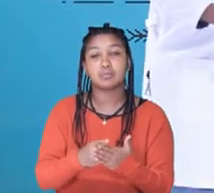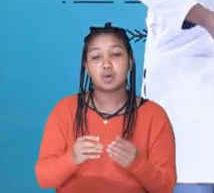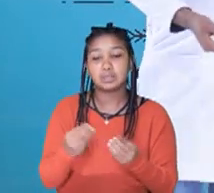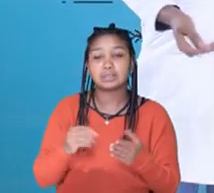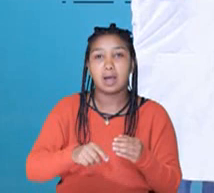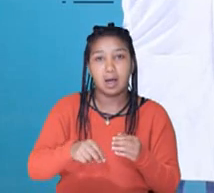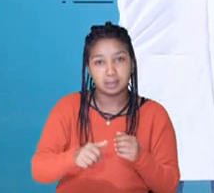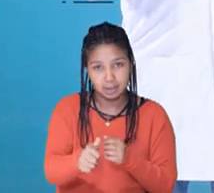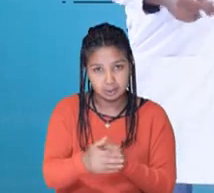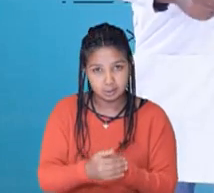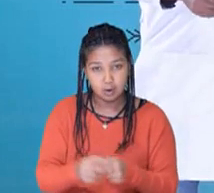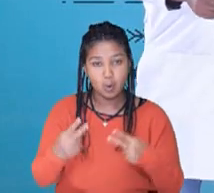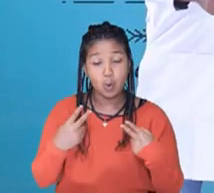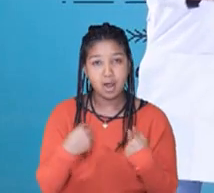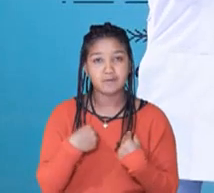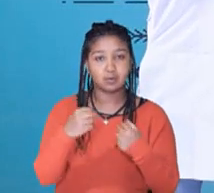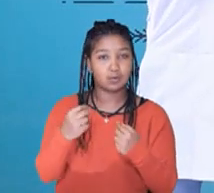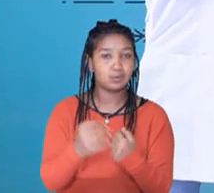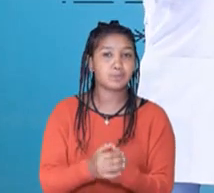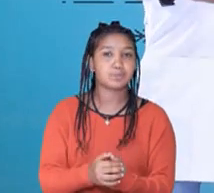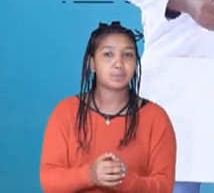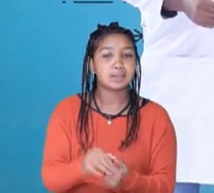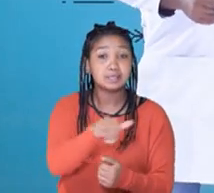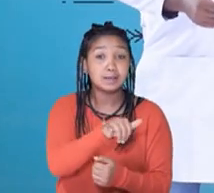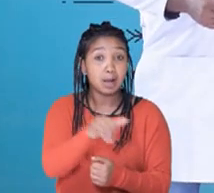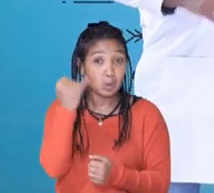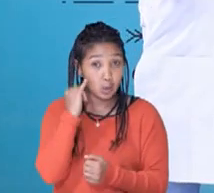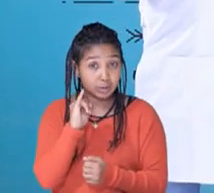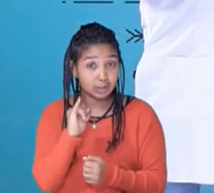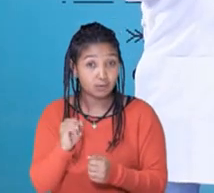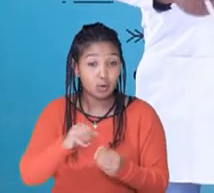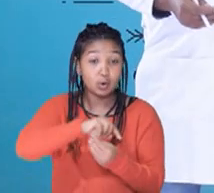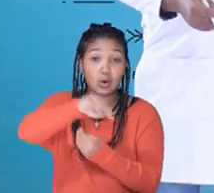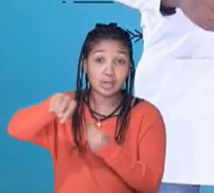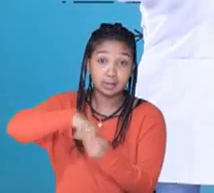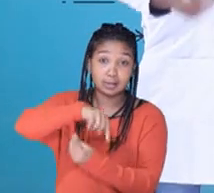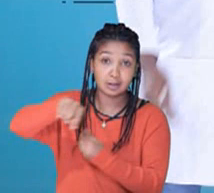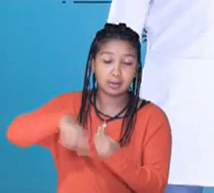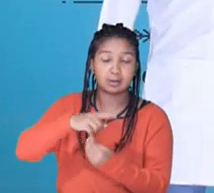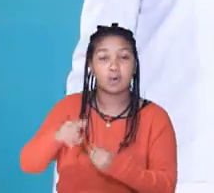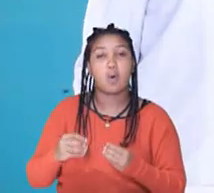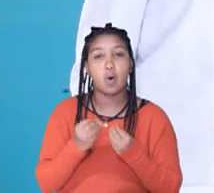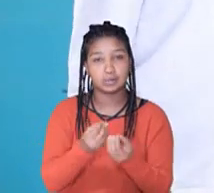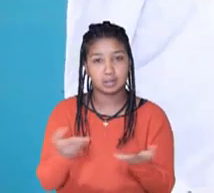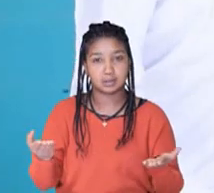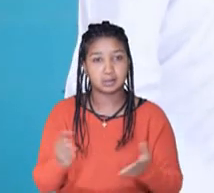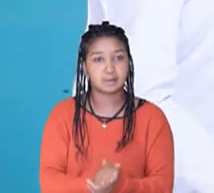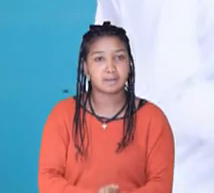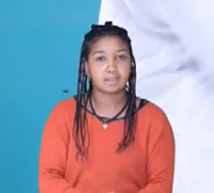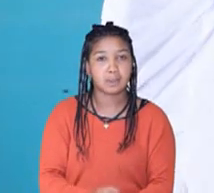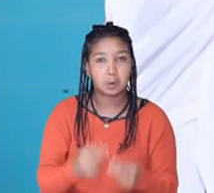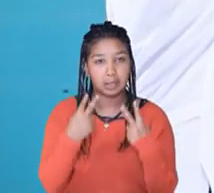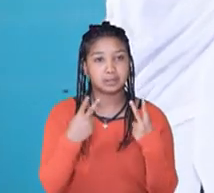accelerating. So we have to have a similar concept for rotating object, for rotational object.